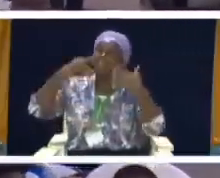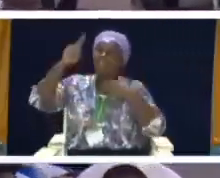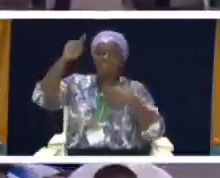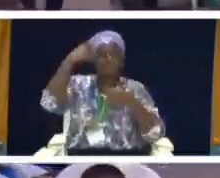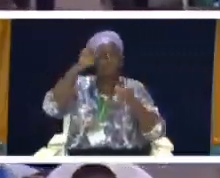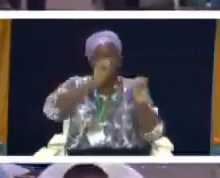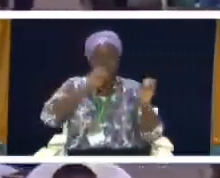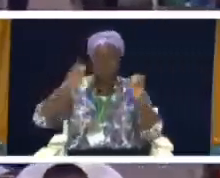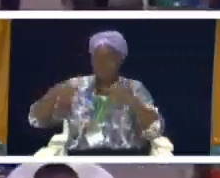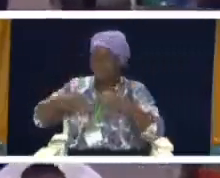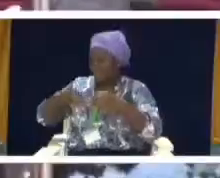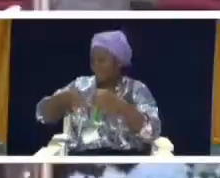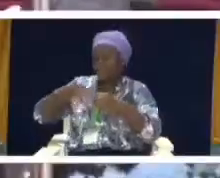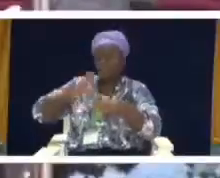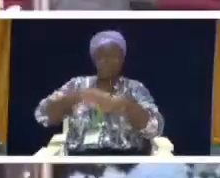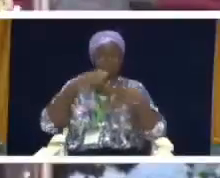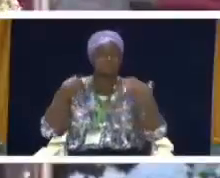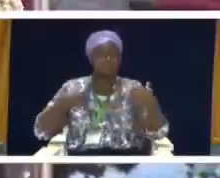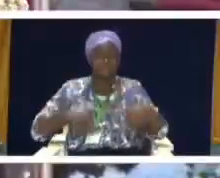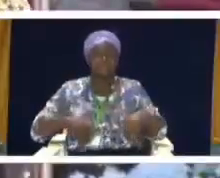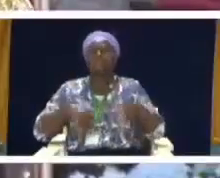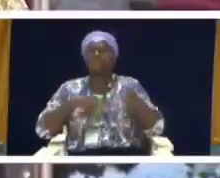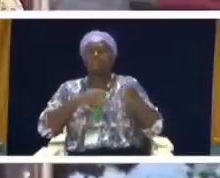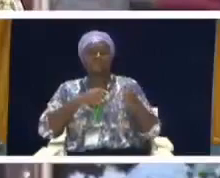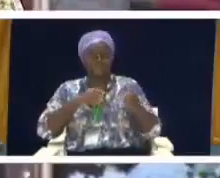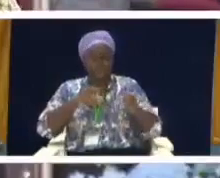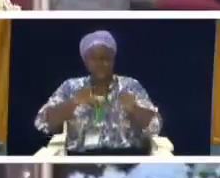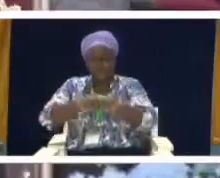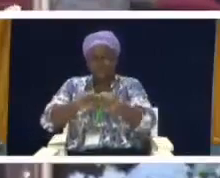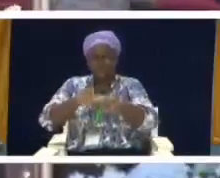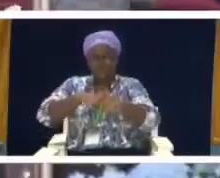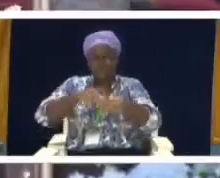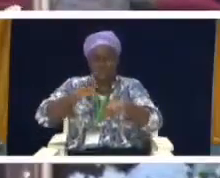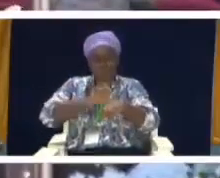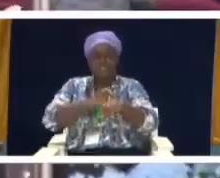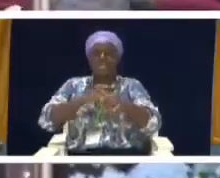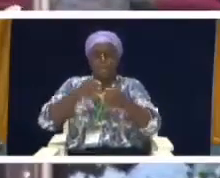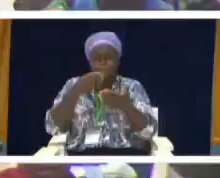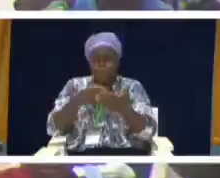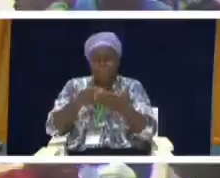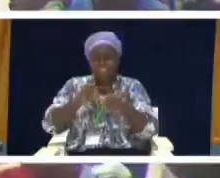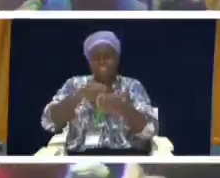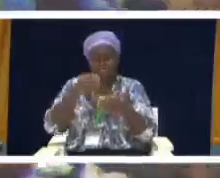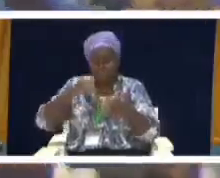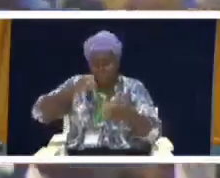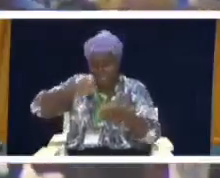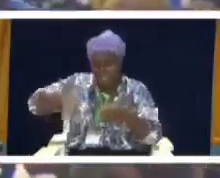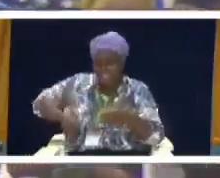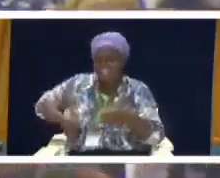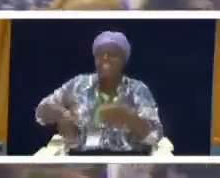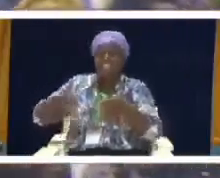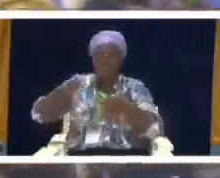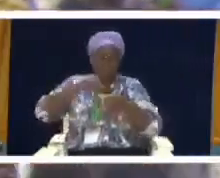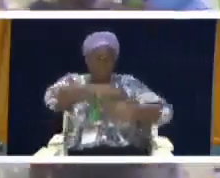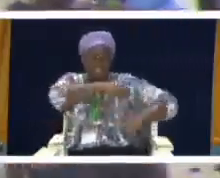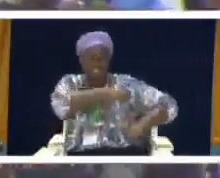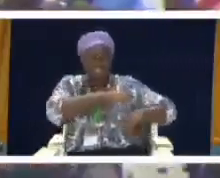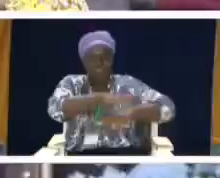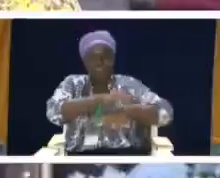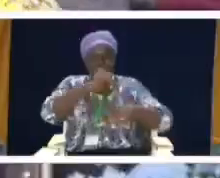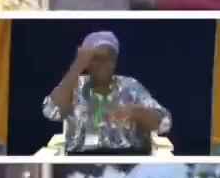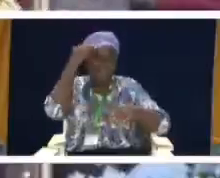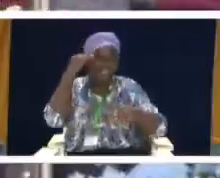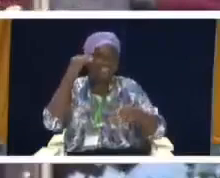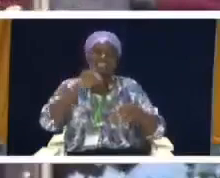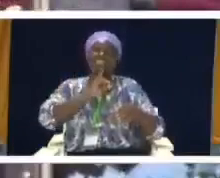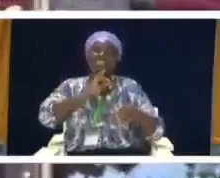putting clothes on your body, shoes on your feet, money in your pocket, shelter over your head. Is there anybody that